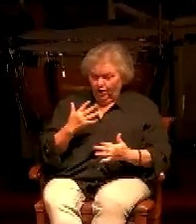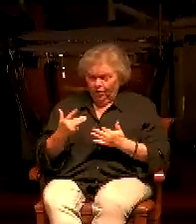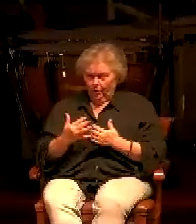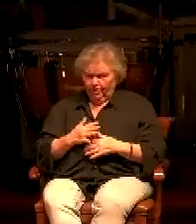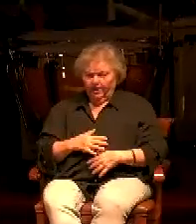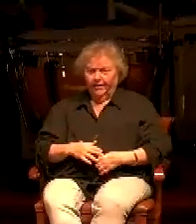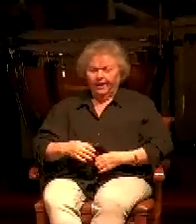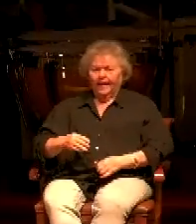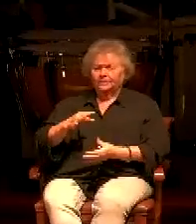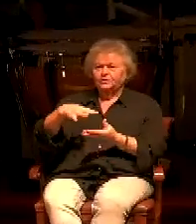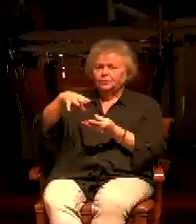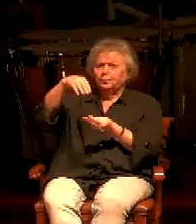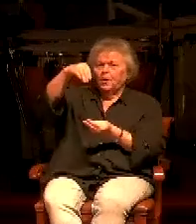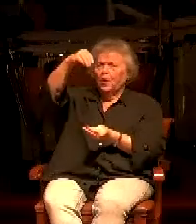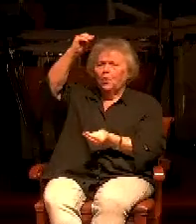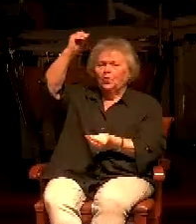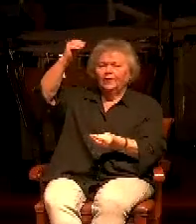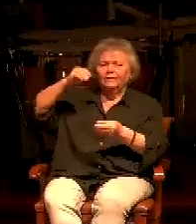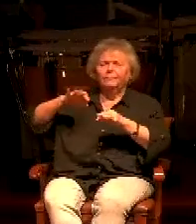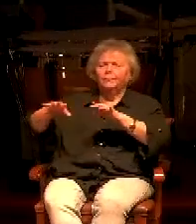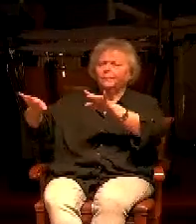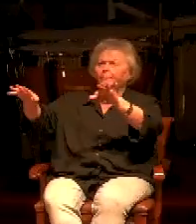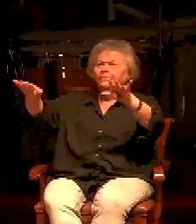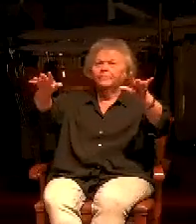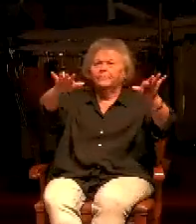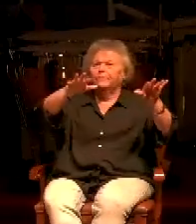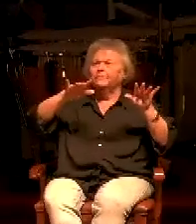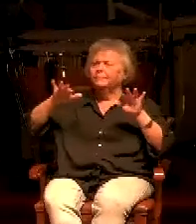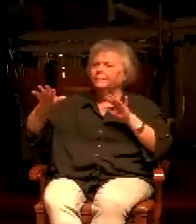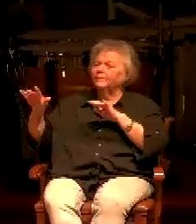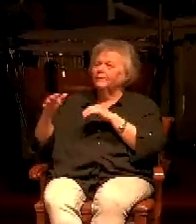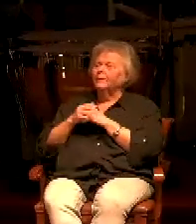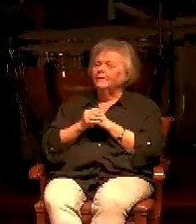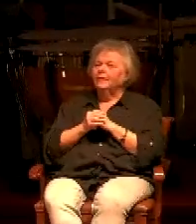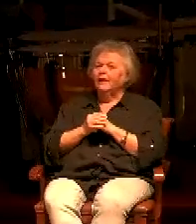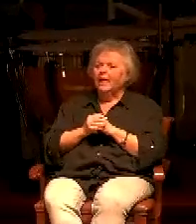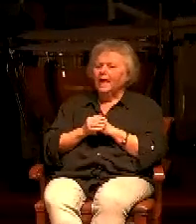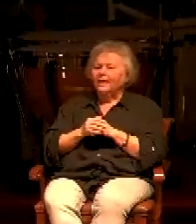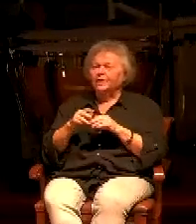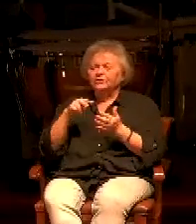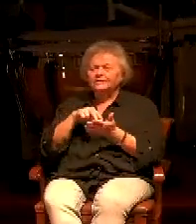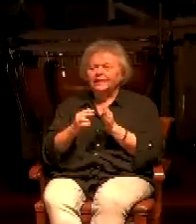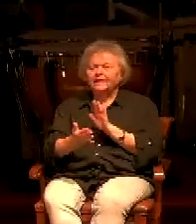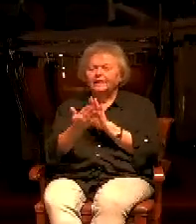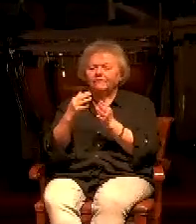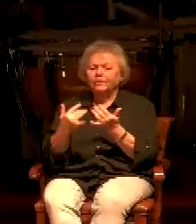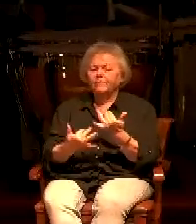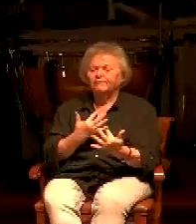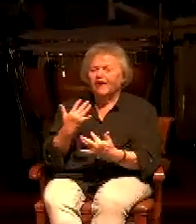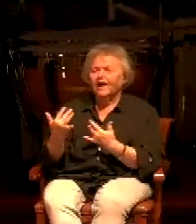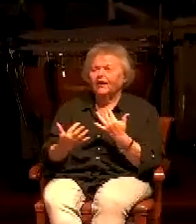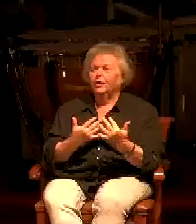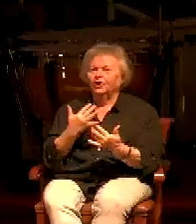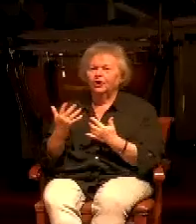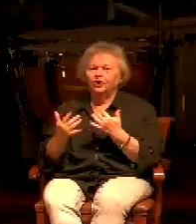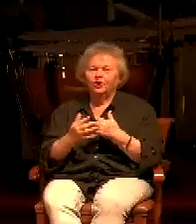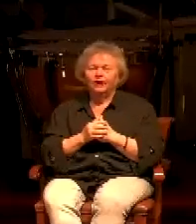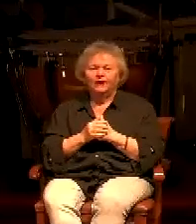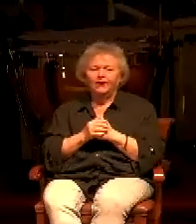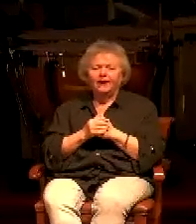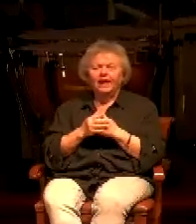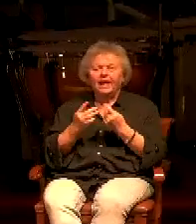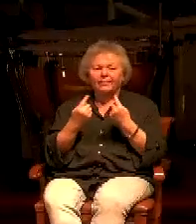courtyard. And Peter is there warming himself by this fire because it's still night at this point, and he's trying to find out what's happening to